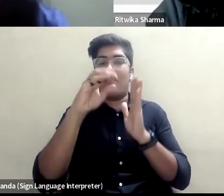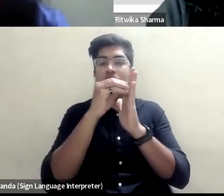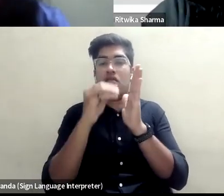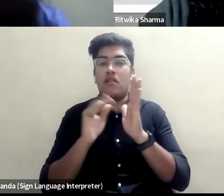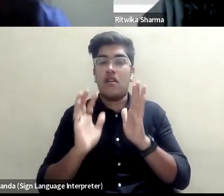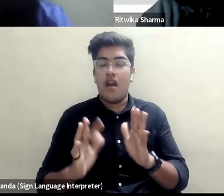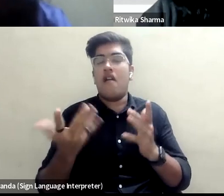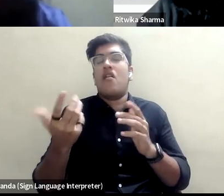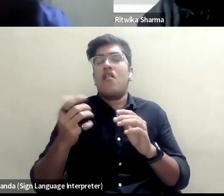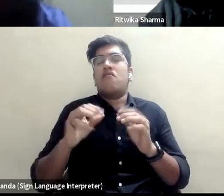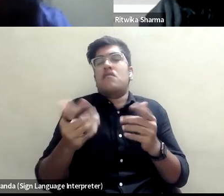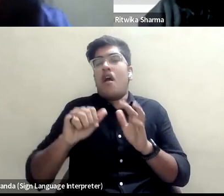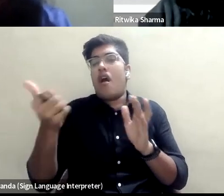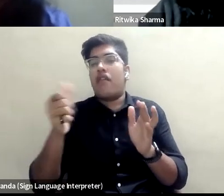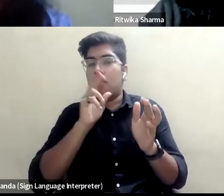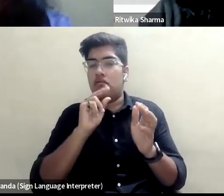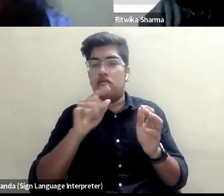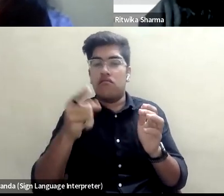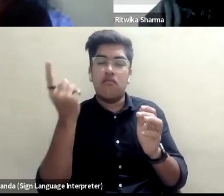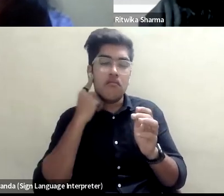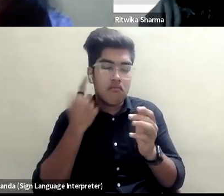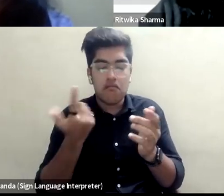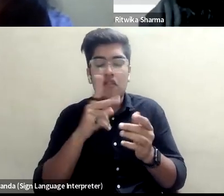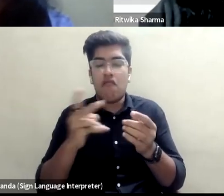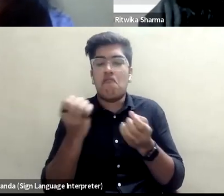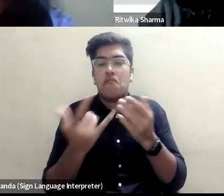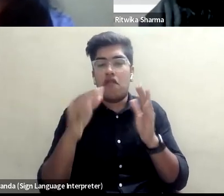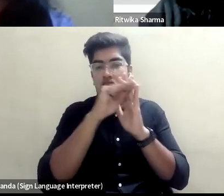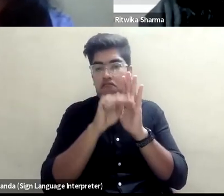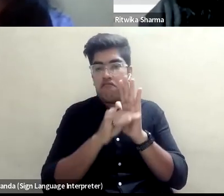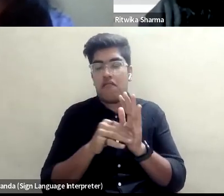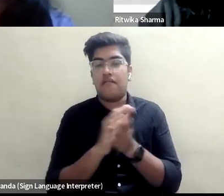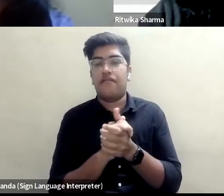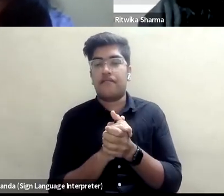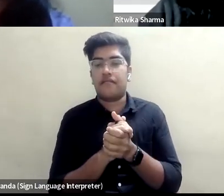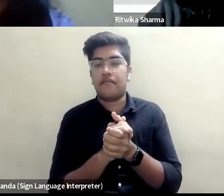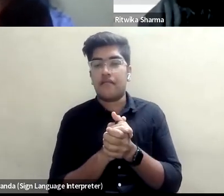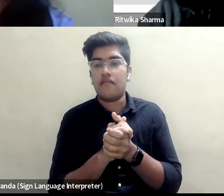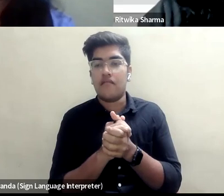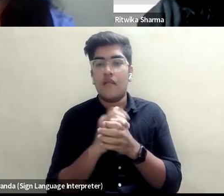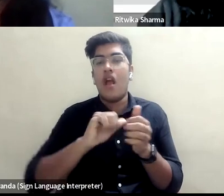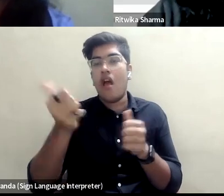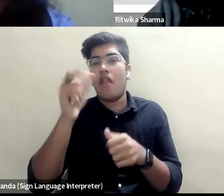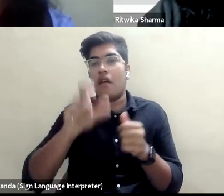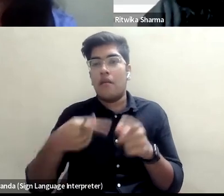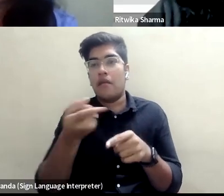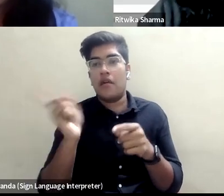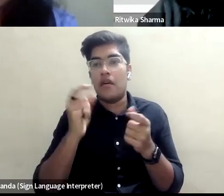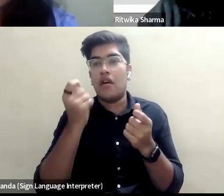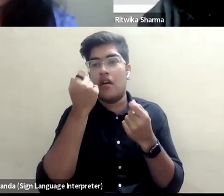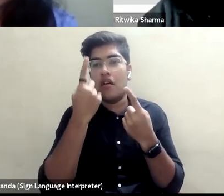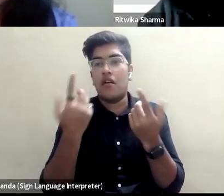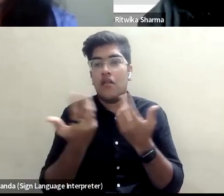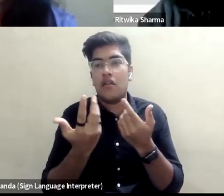or some just conversations, the others understand it to be a phenomena that had happened and that is going to protect them like